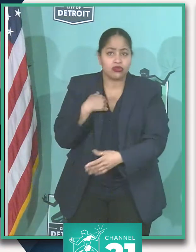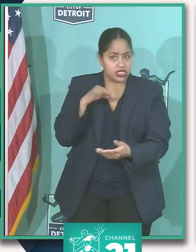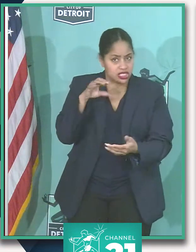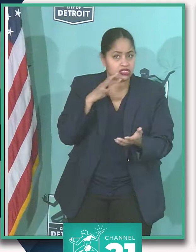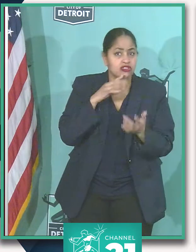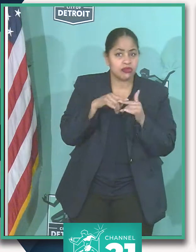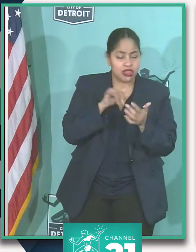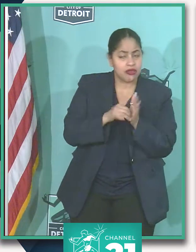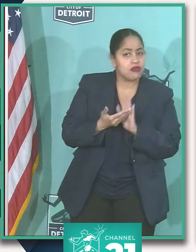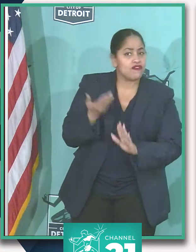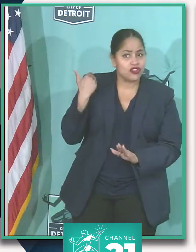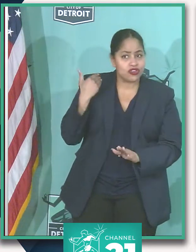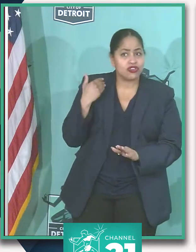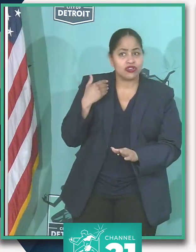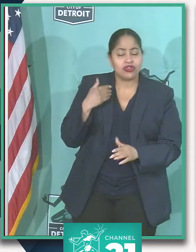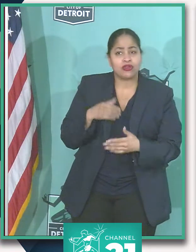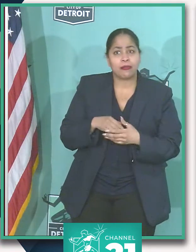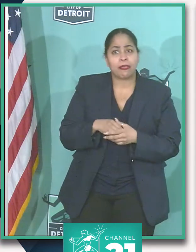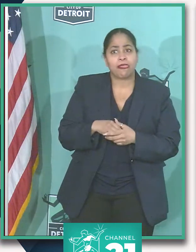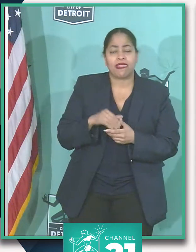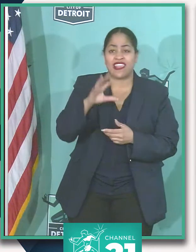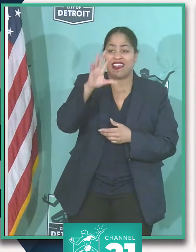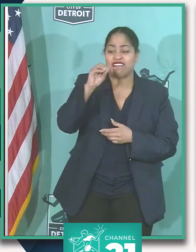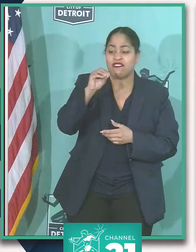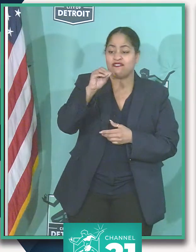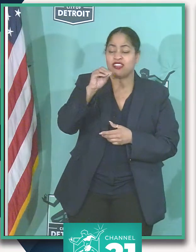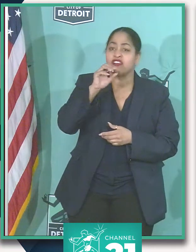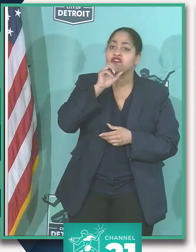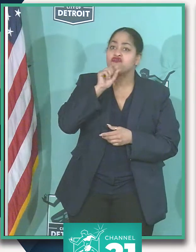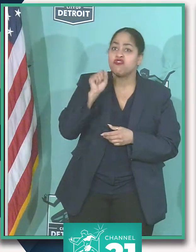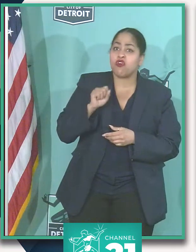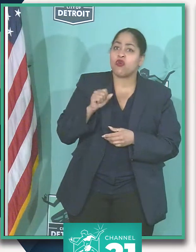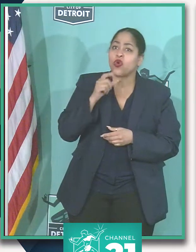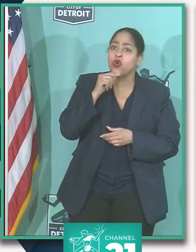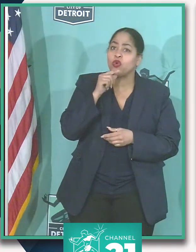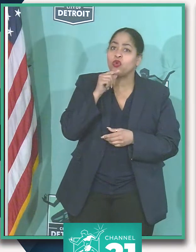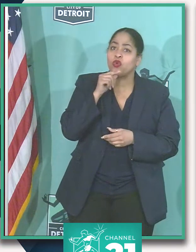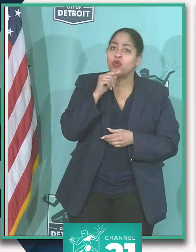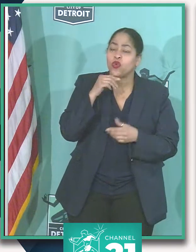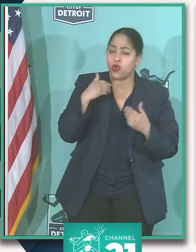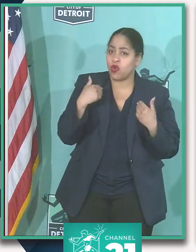before, that a 50-year-old who's got